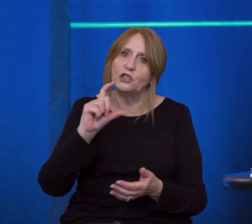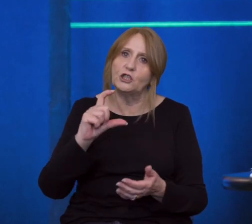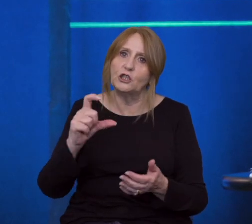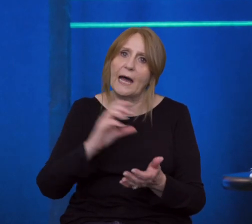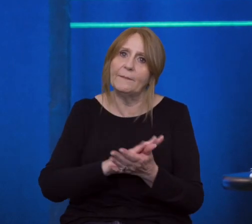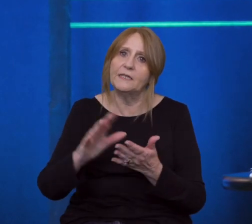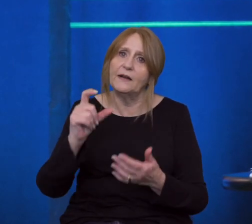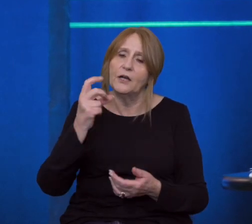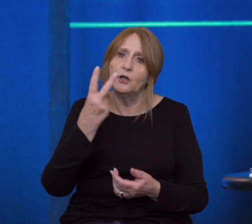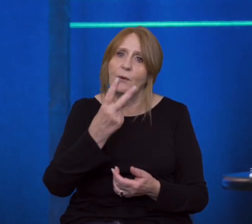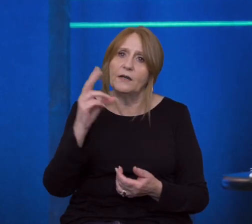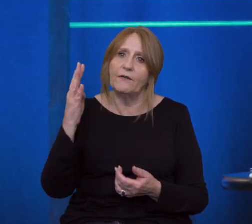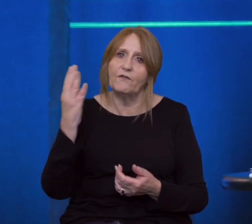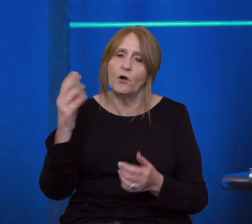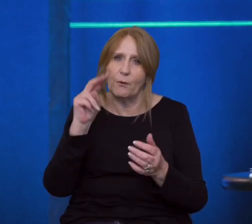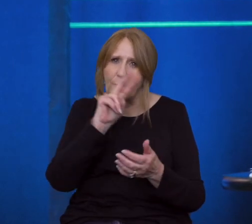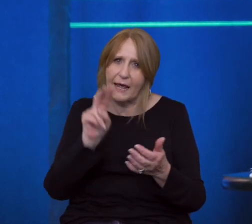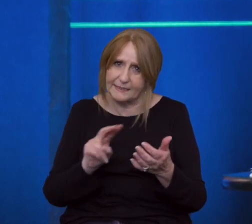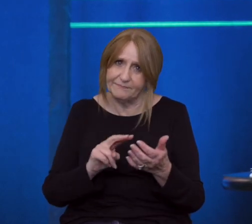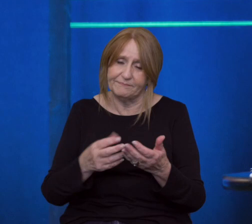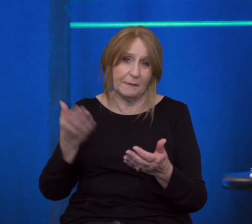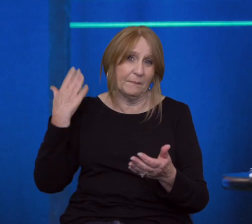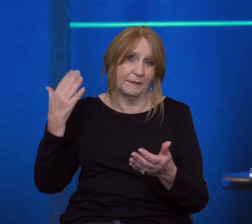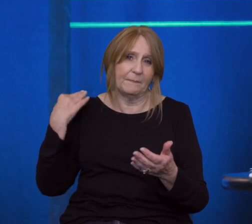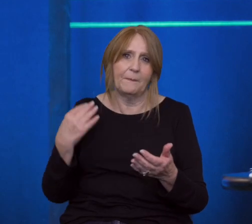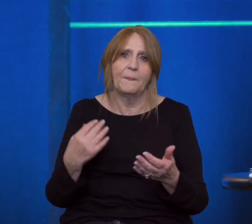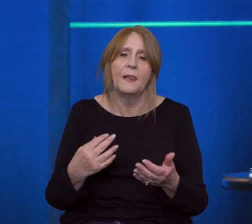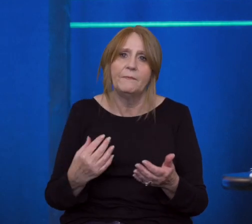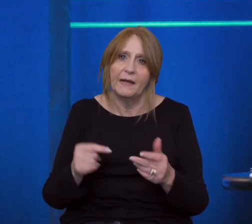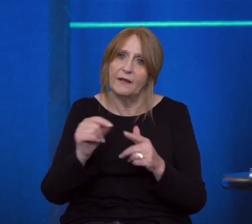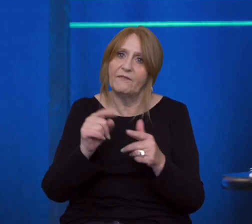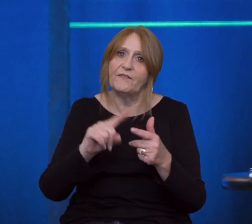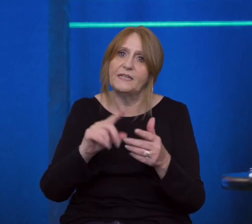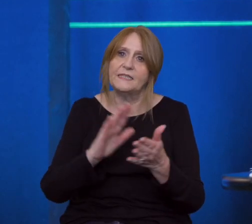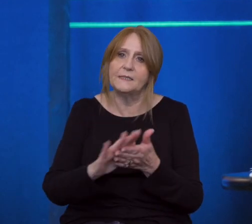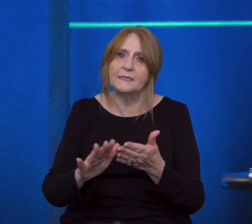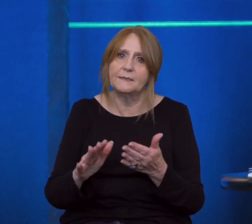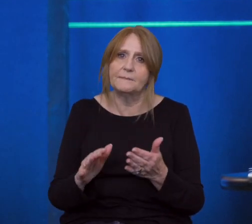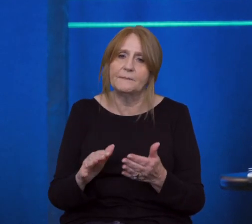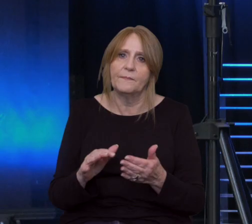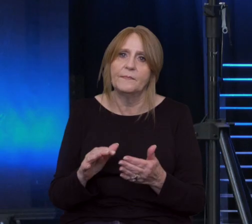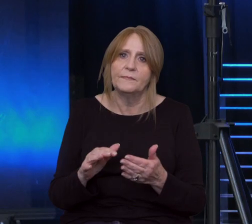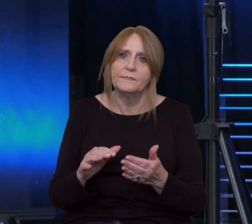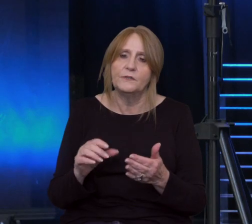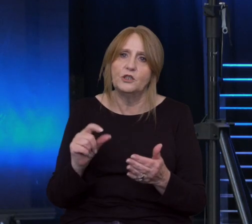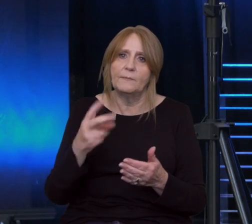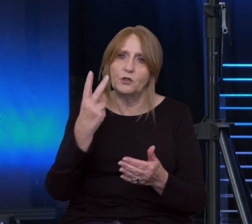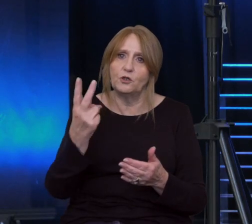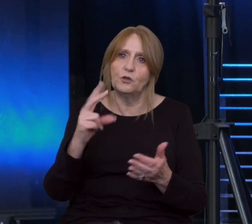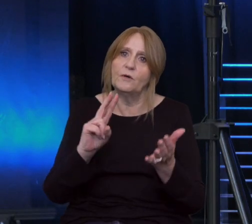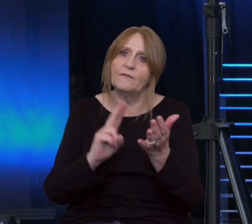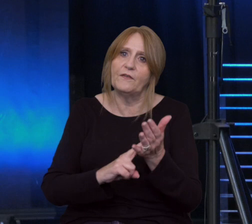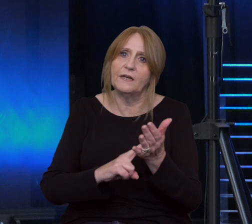some verses from Ephesians so that it sets the scene for us as we come into the word today. I'm reading from Ephesians chapter